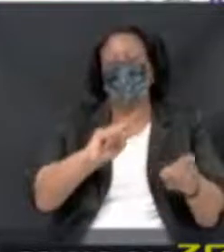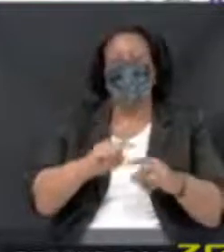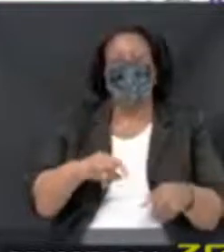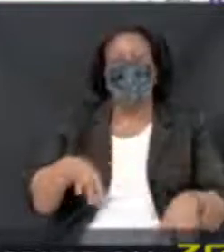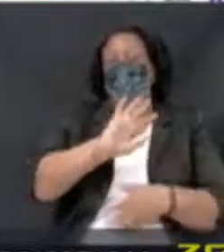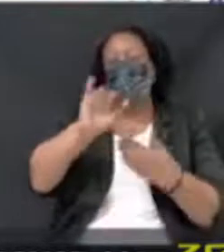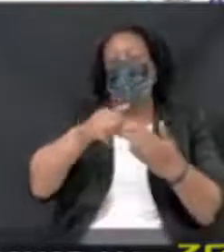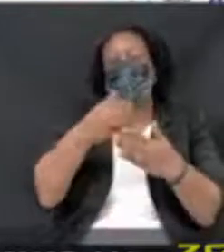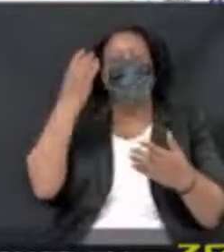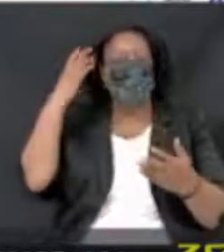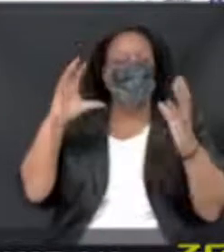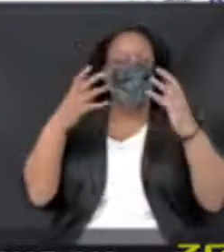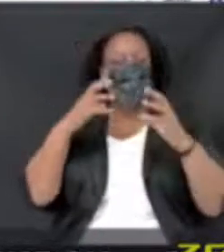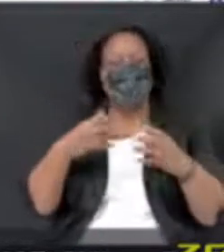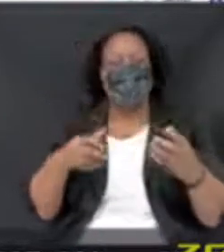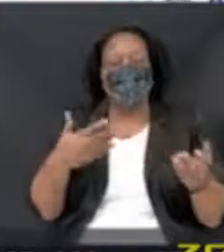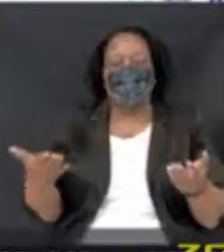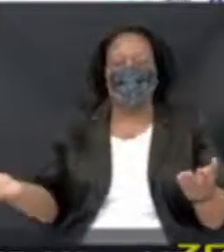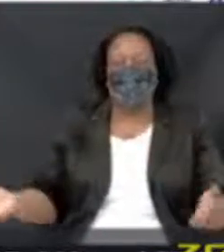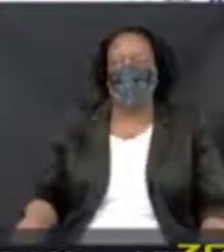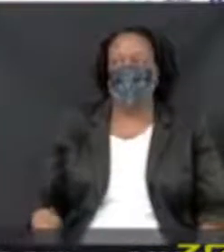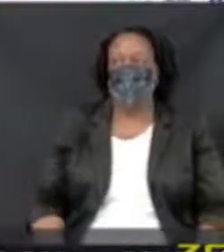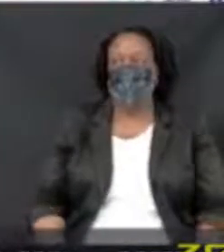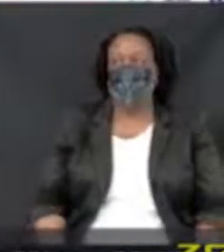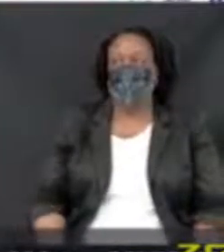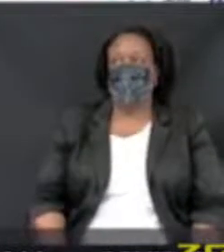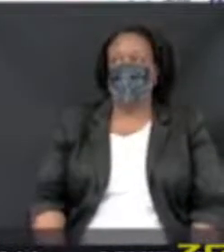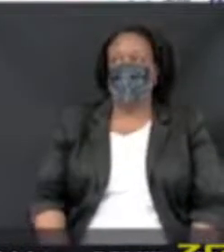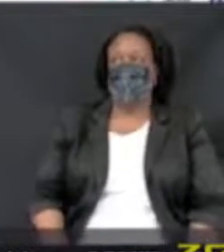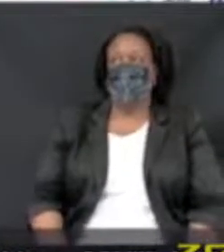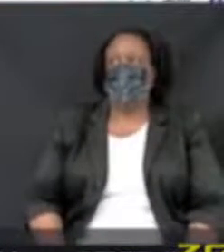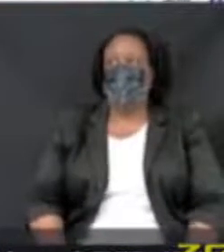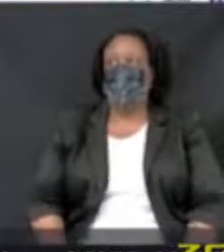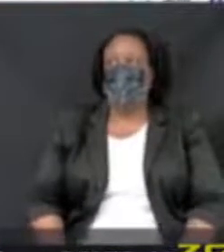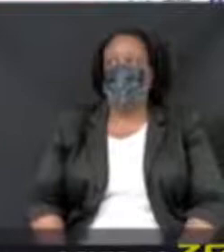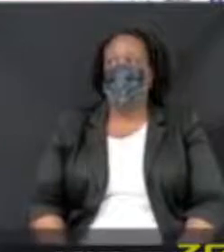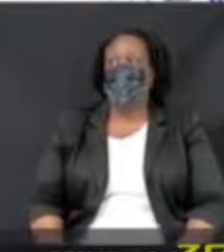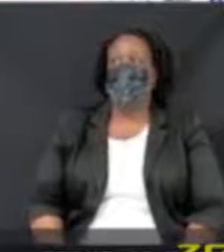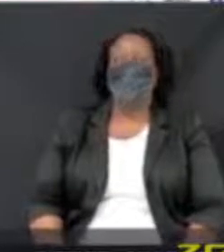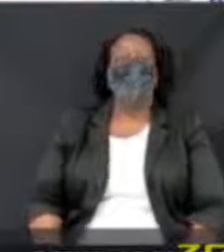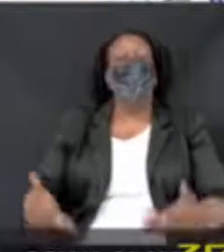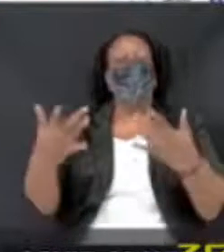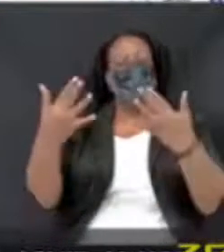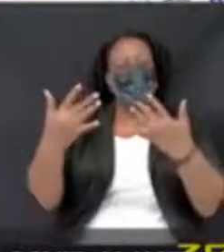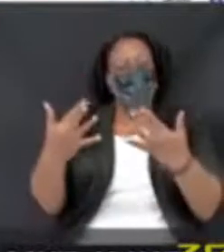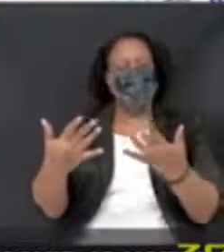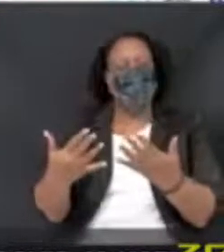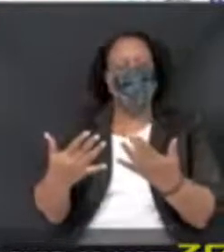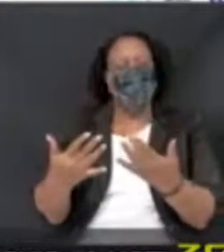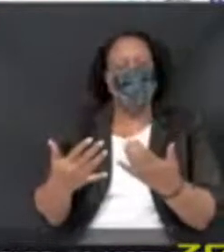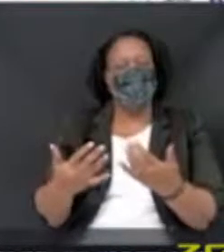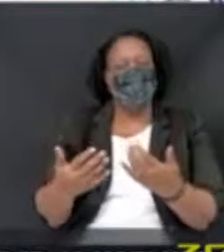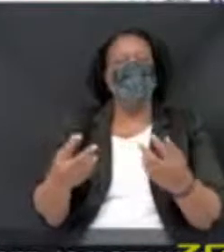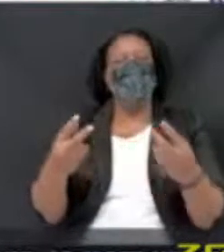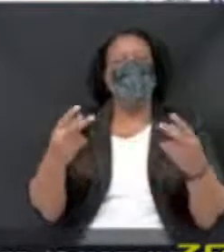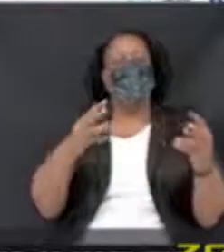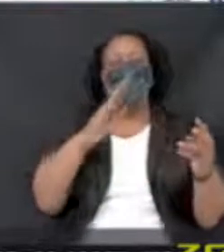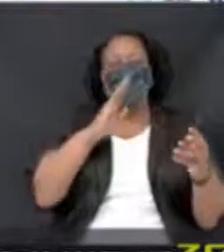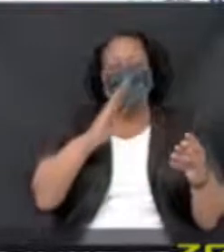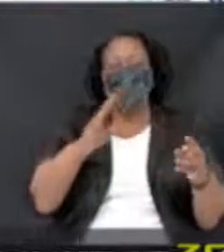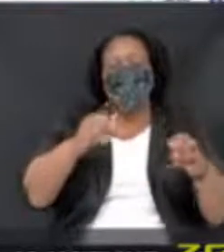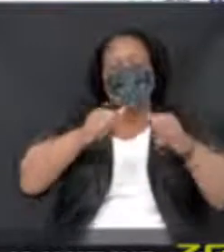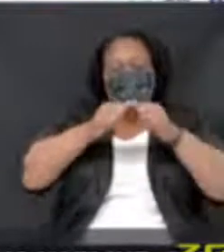board, you know, there are concerns. While we are asking, give these recommendations, once they're approved,